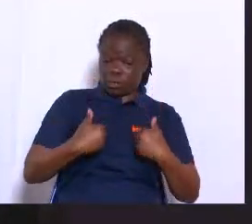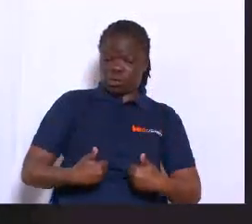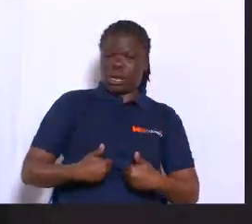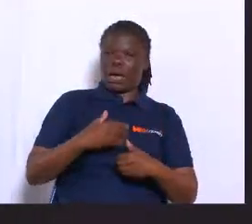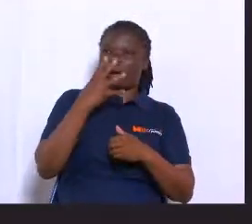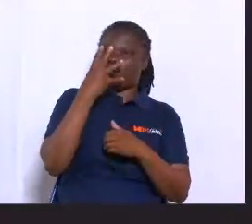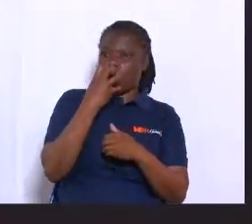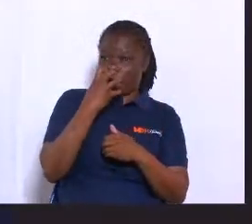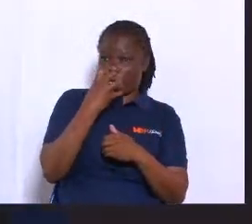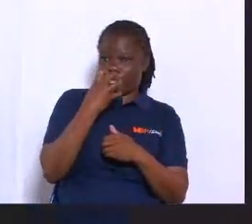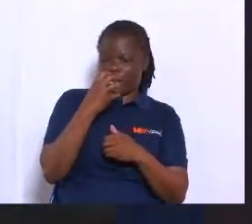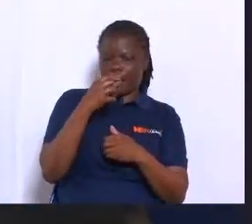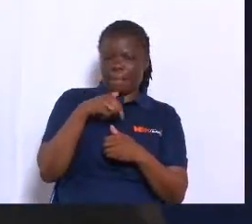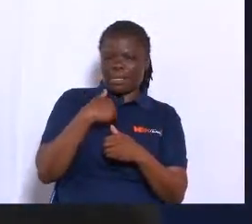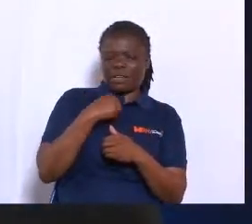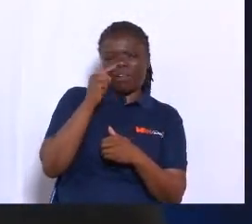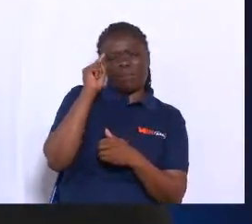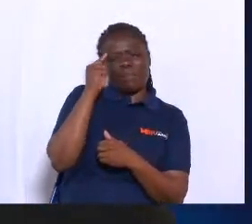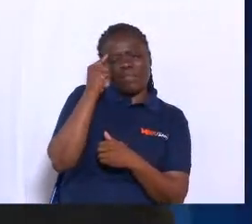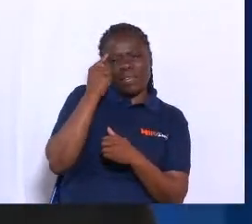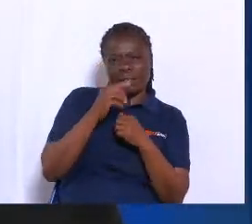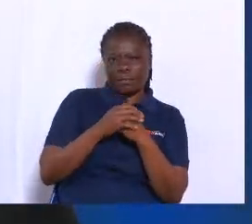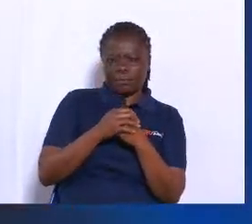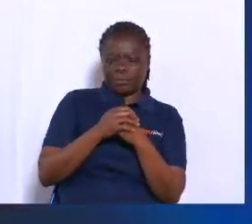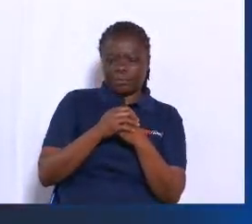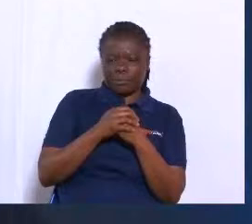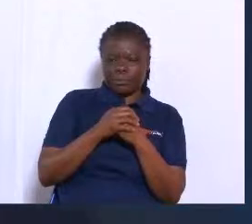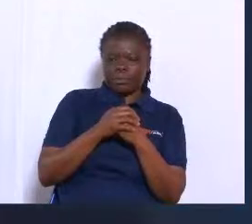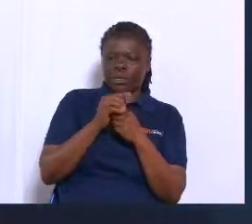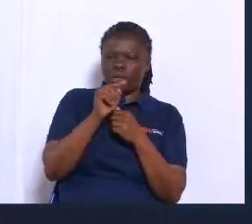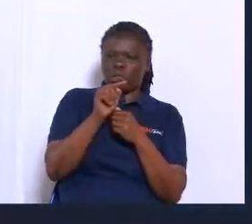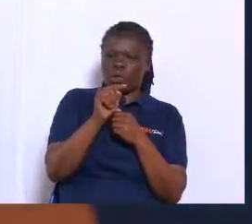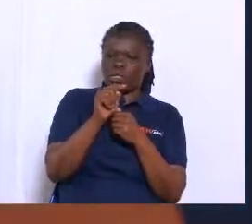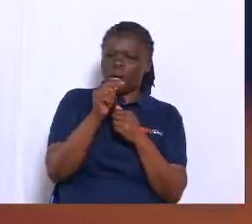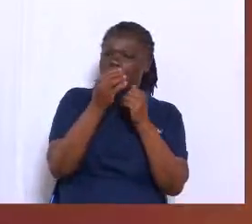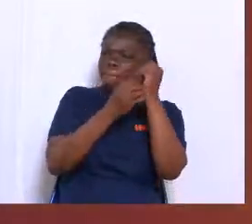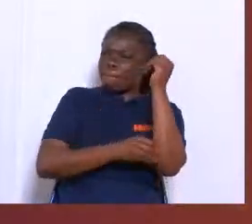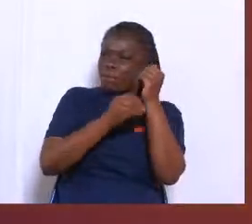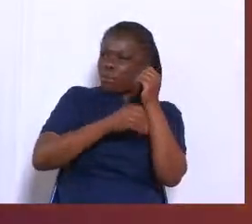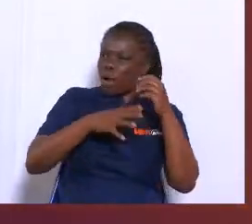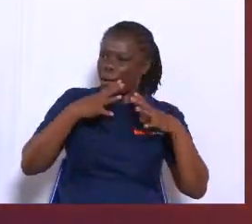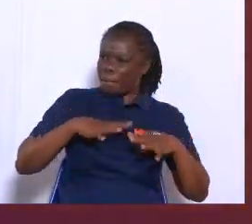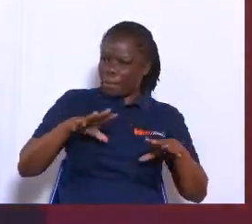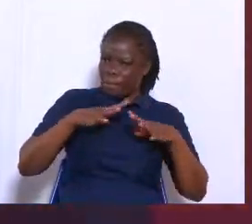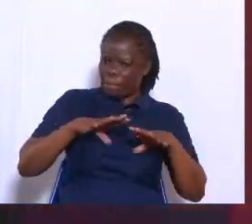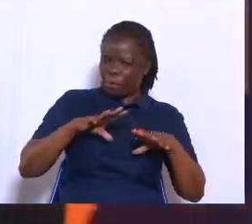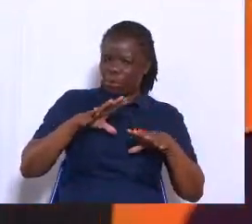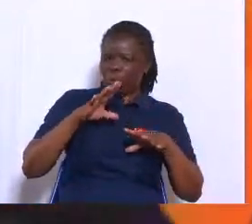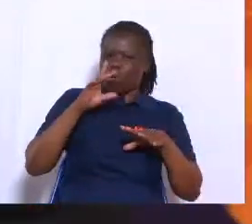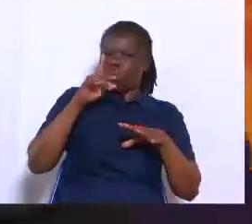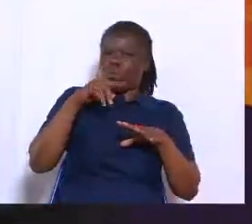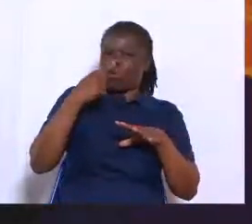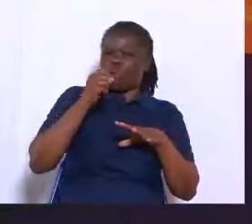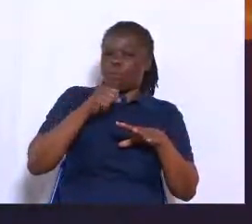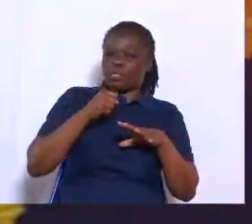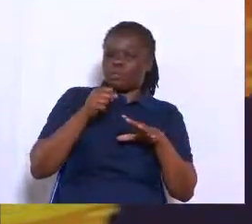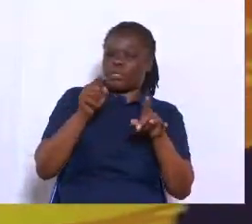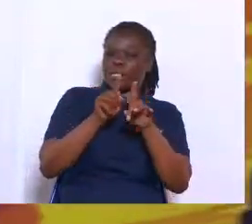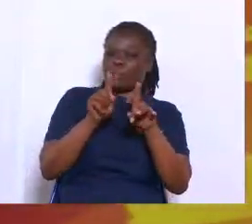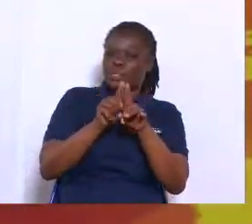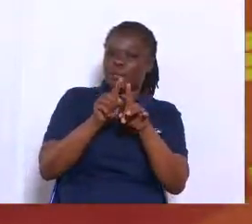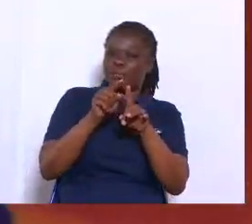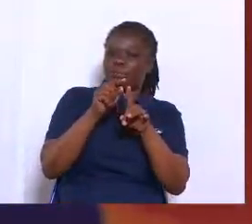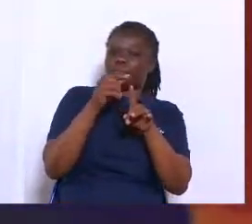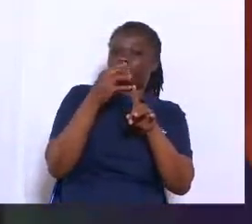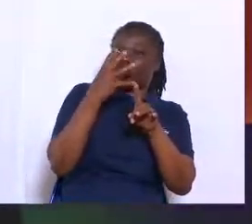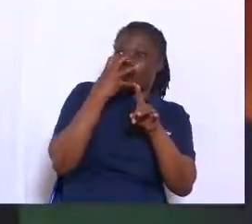could think, I would be thinking, those poor little guys, they all fell through over there. They're going to be orange juice,